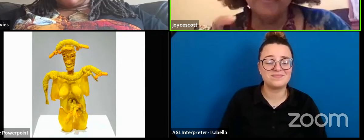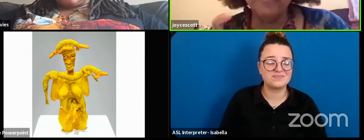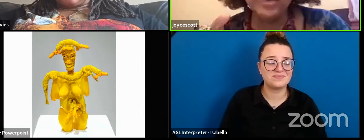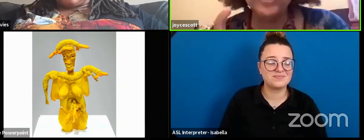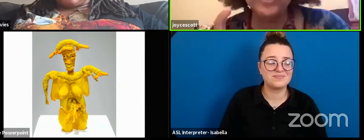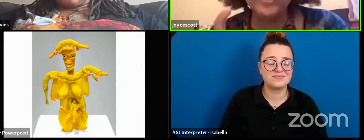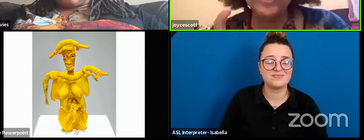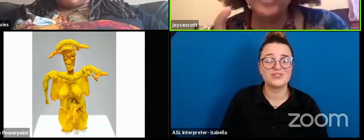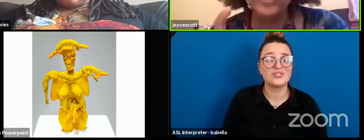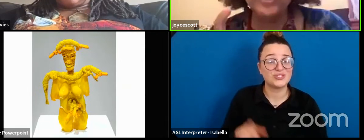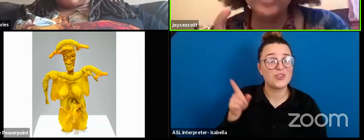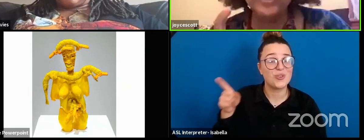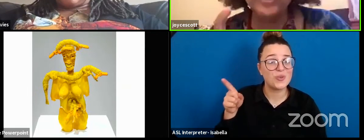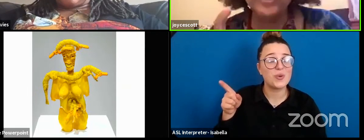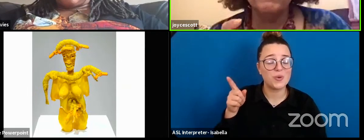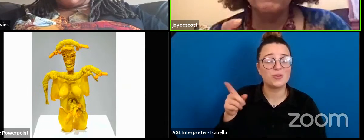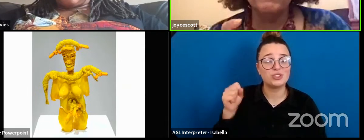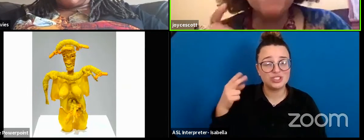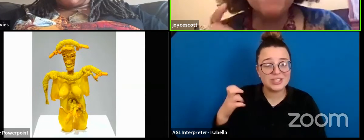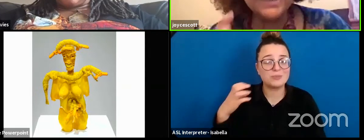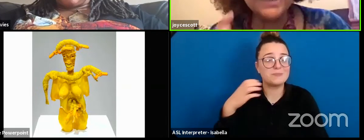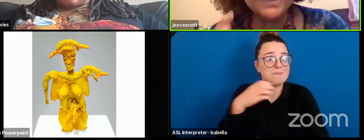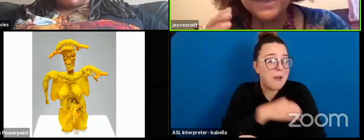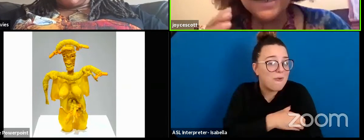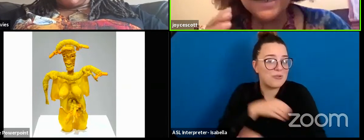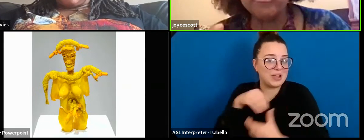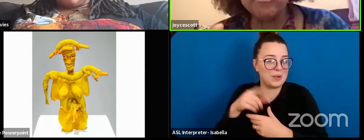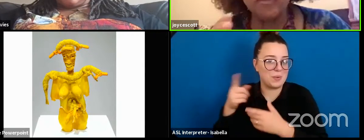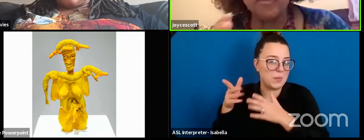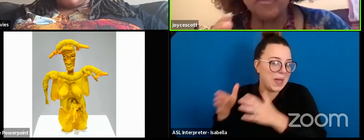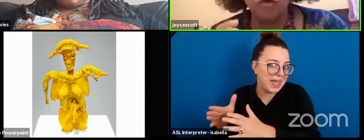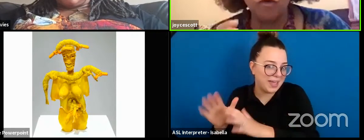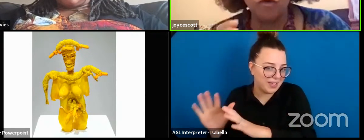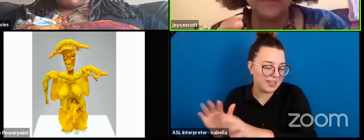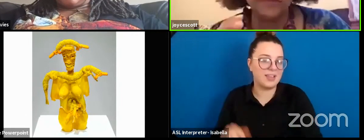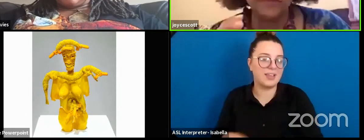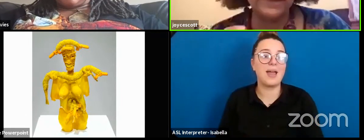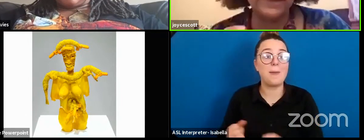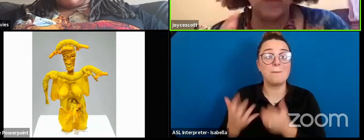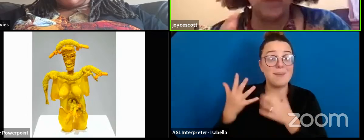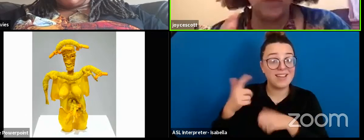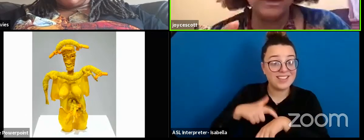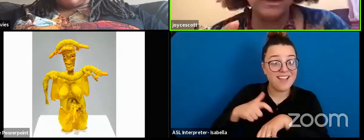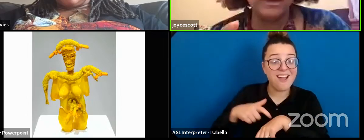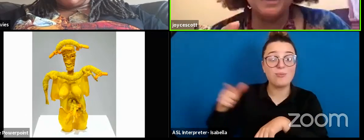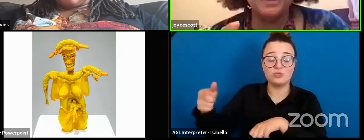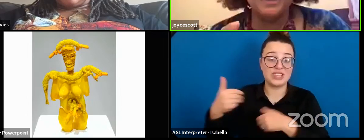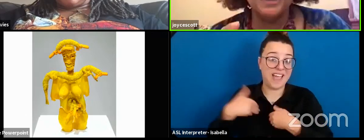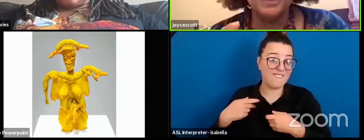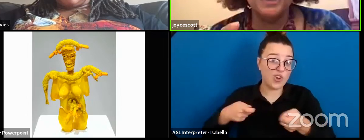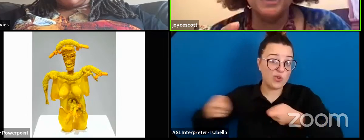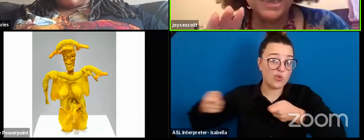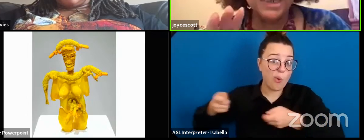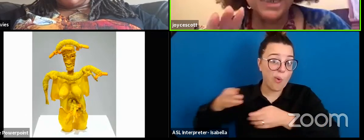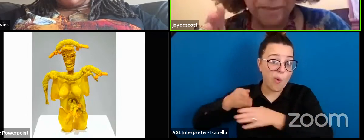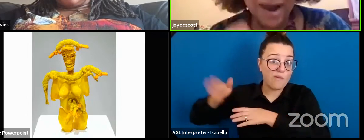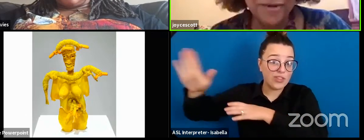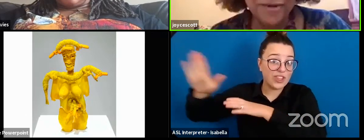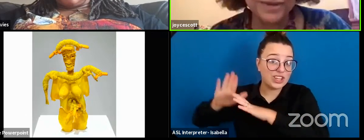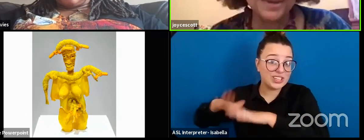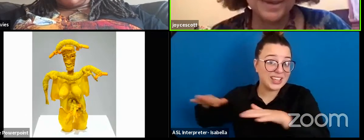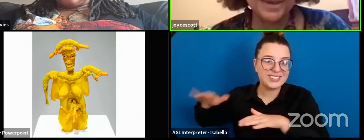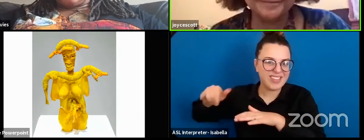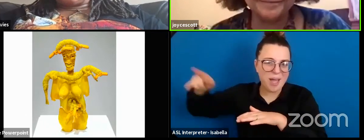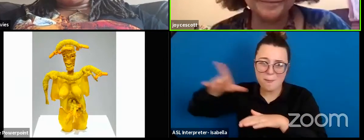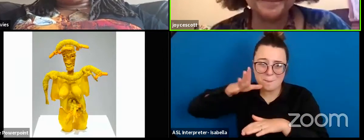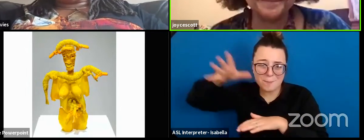So she was powerful in a way, and many times had control over those kids in a way that even the parents